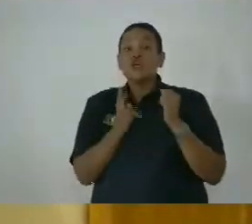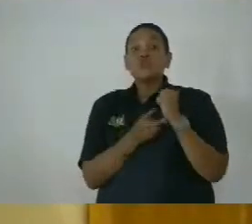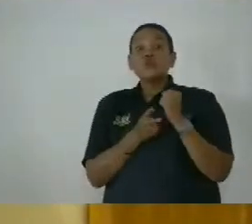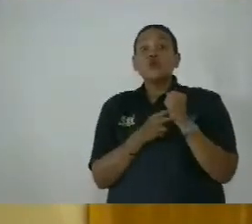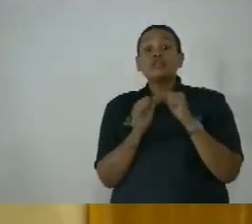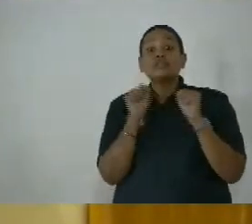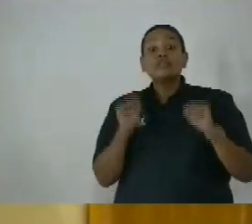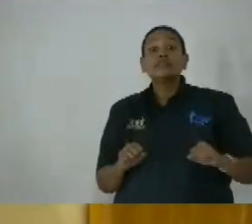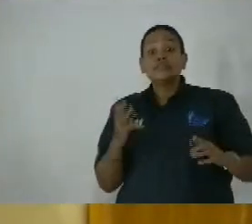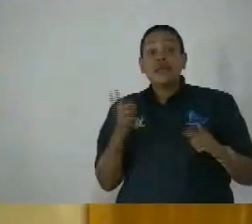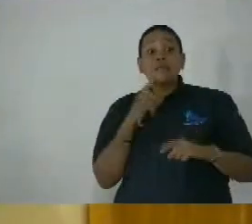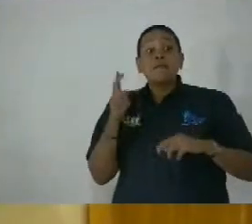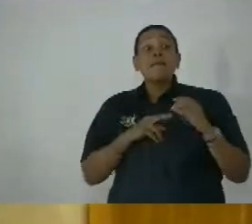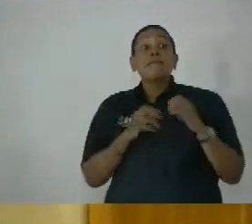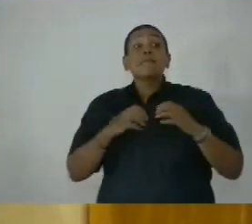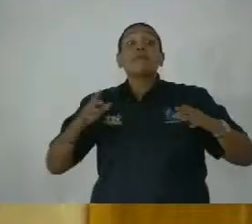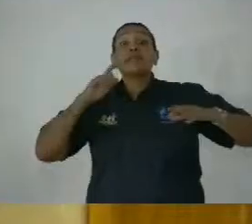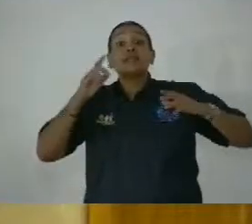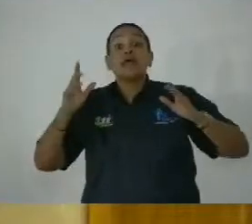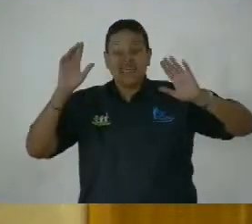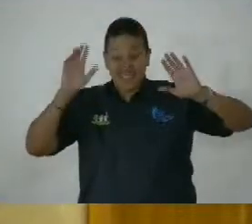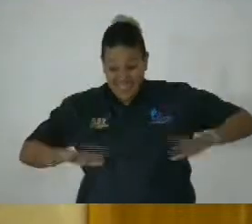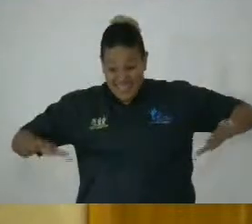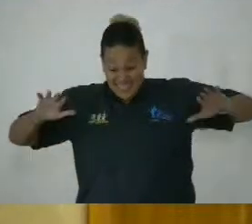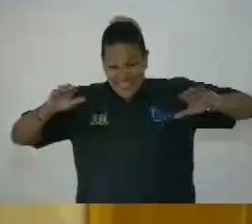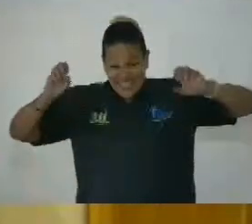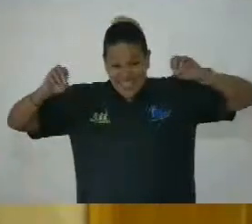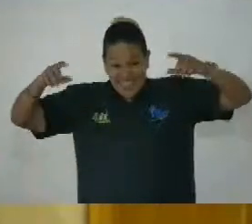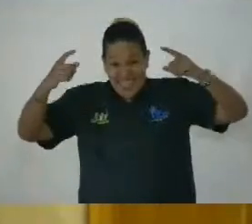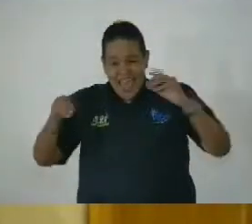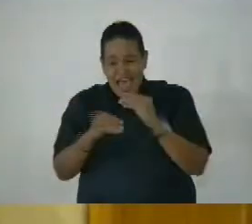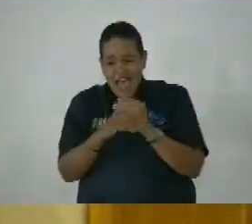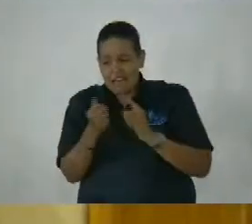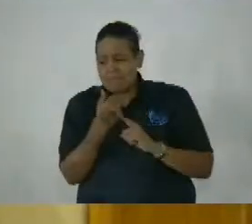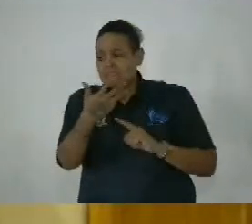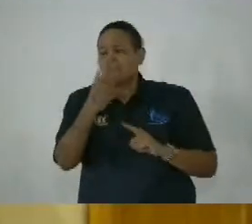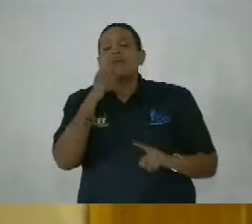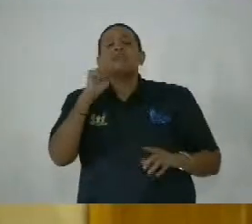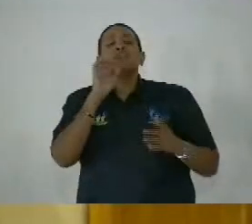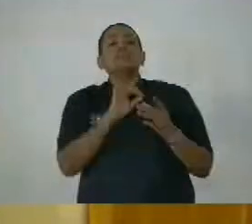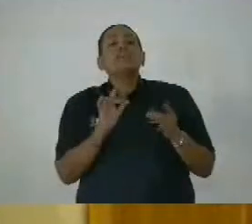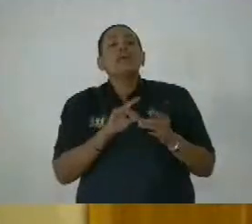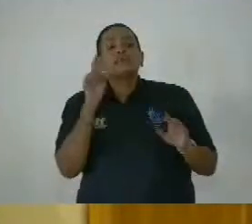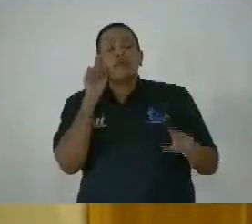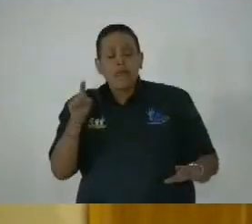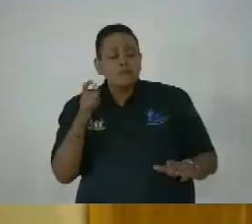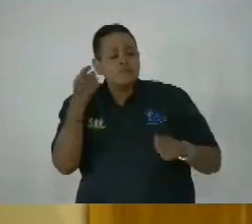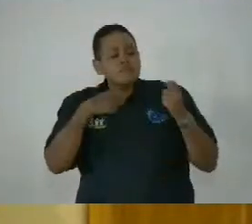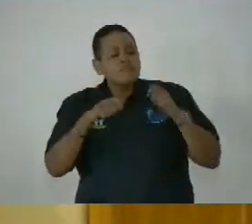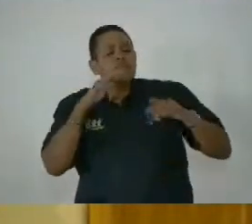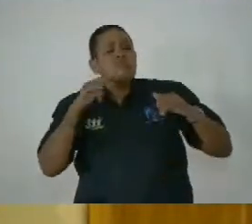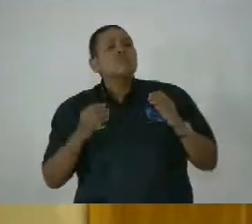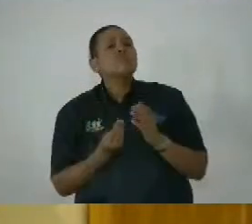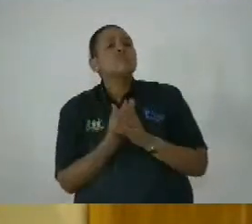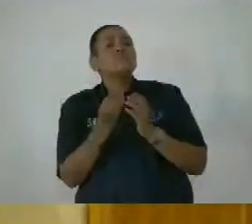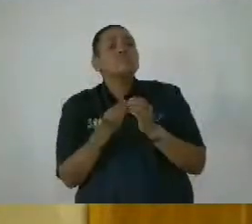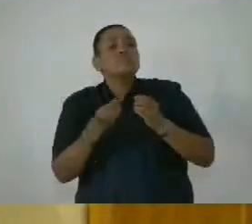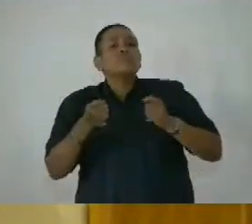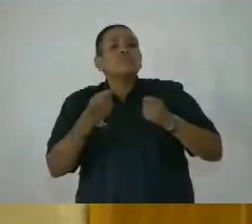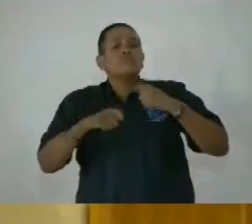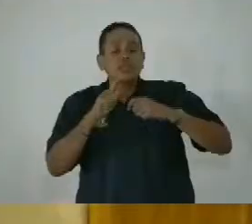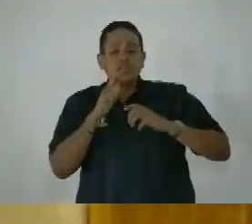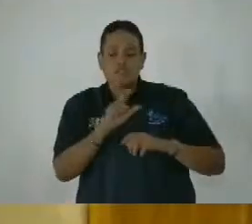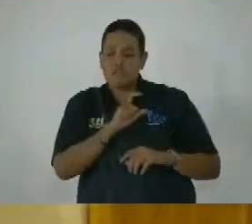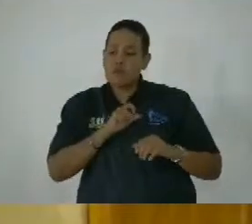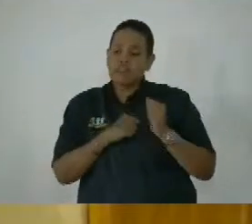systems, built-in communication redundancies. The standards are testament to the evolving standards of our policing infrastructure,